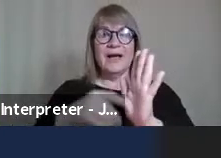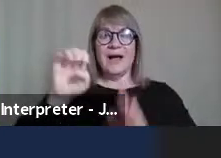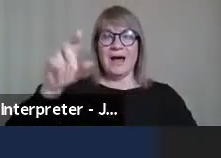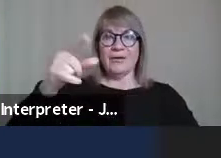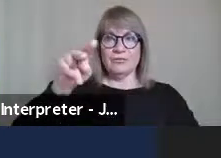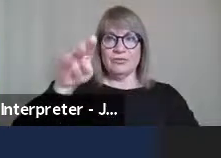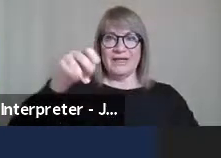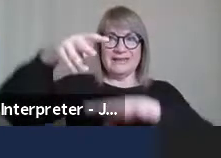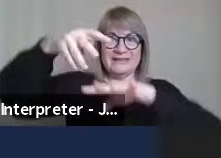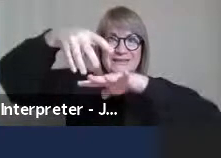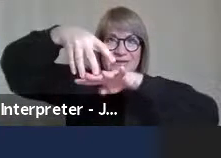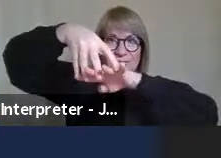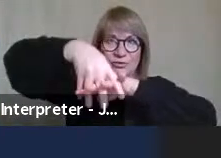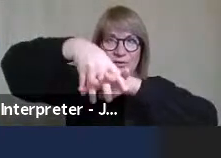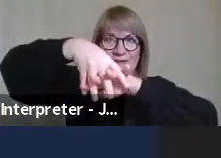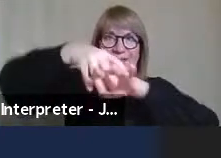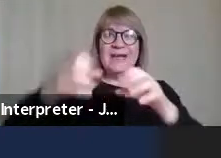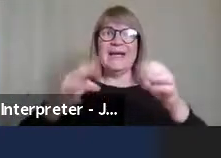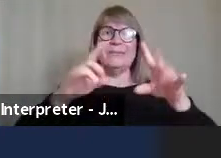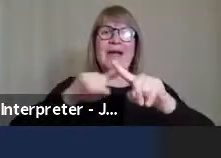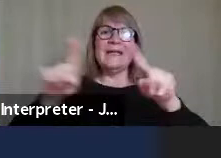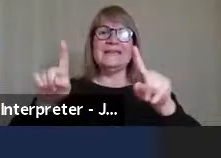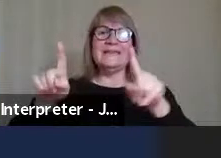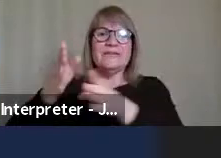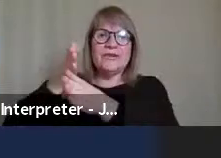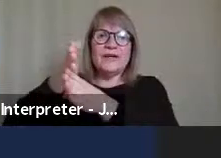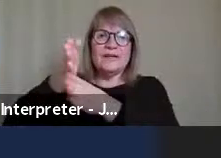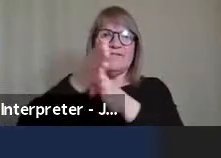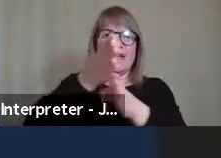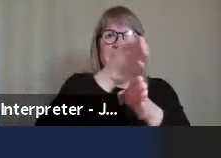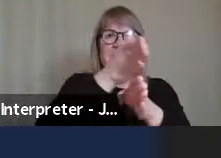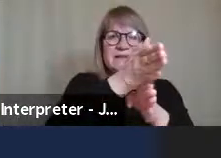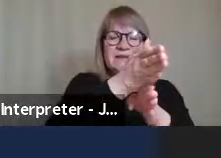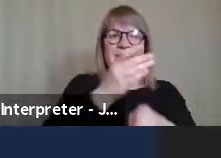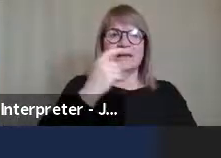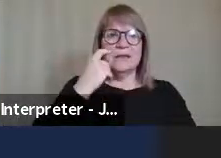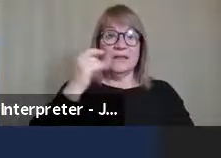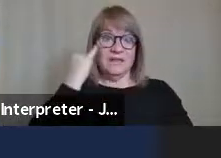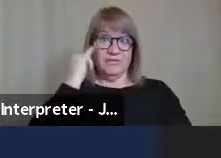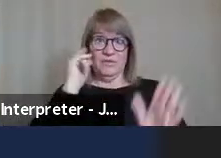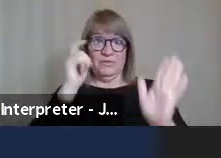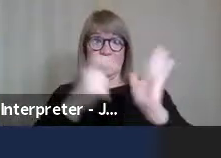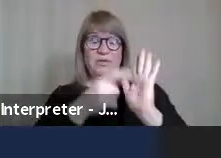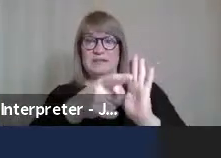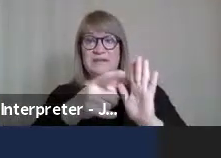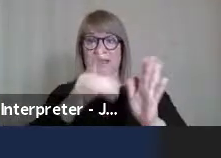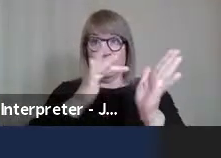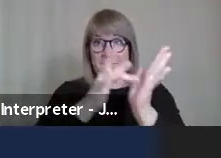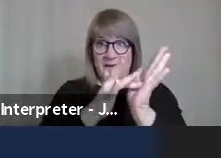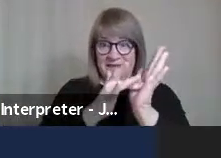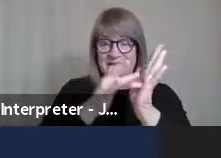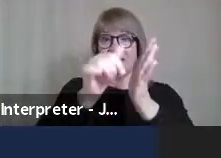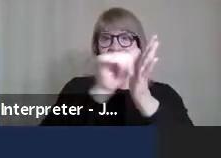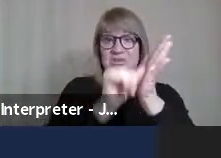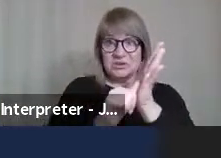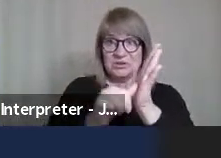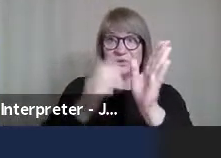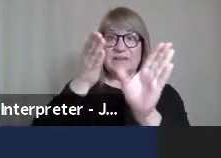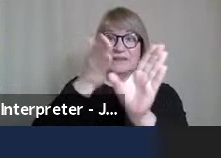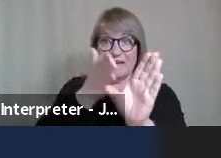rooted in many fields and if you look at the fields that are listed here medicine surgeries psychiatry